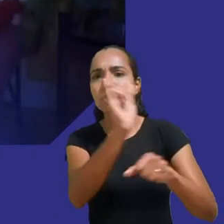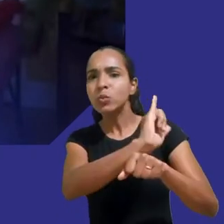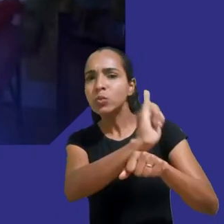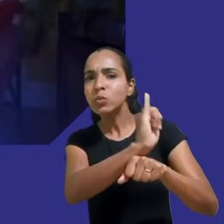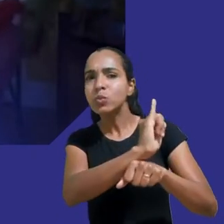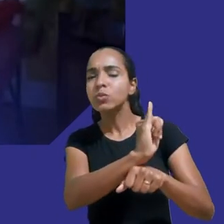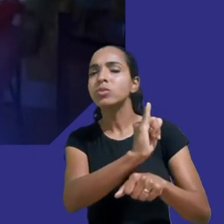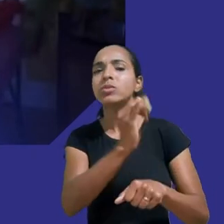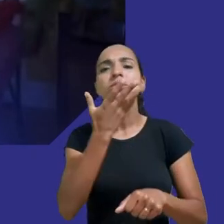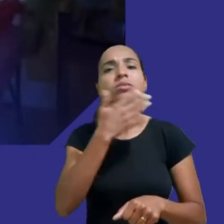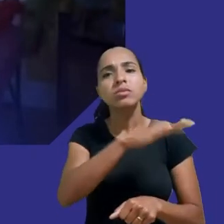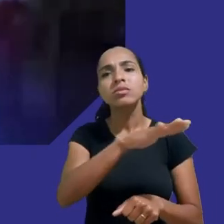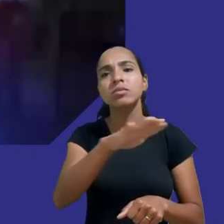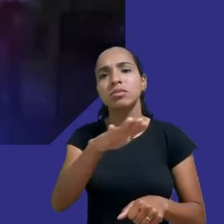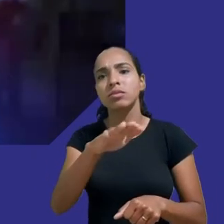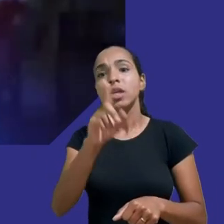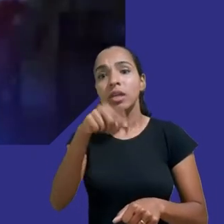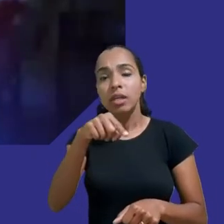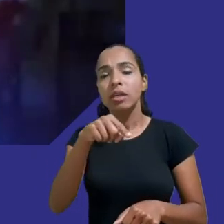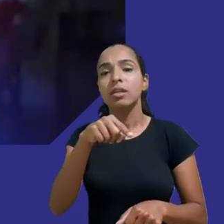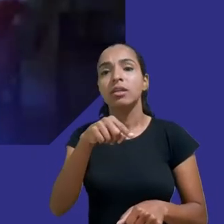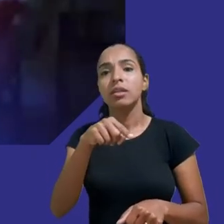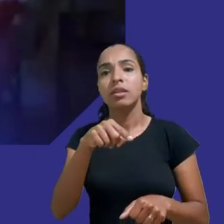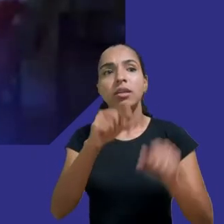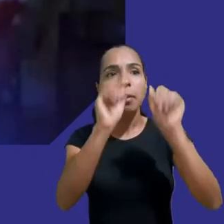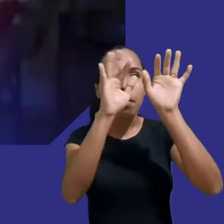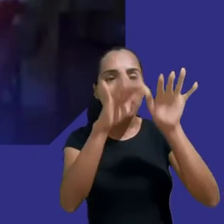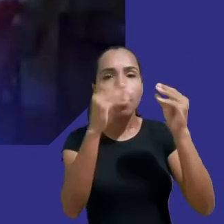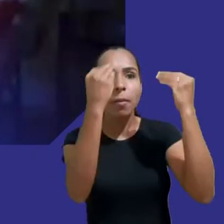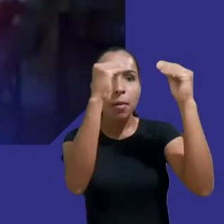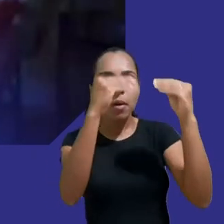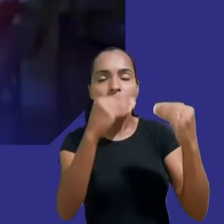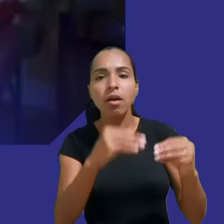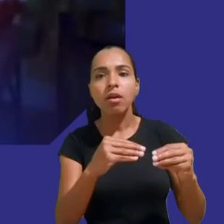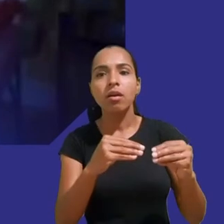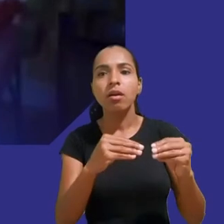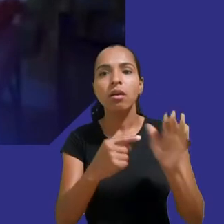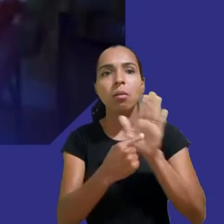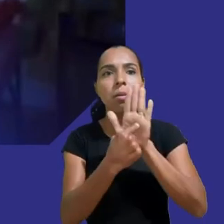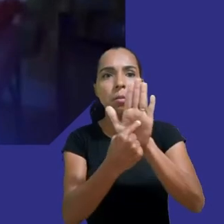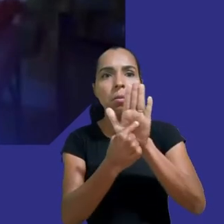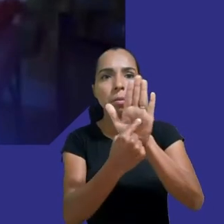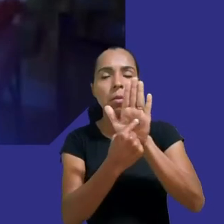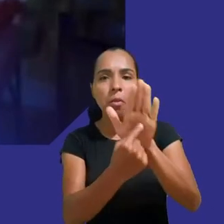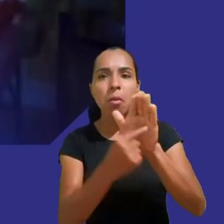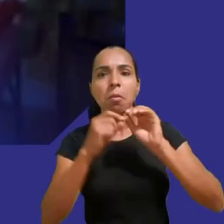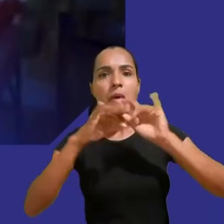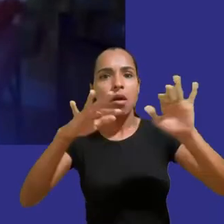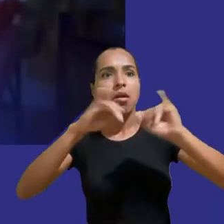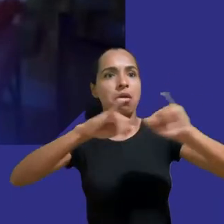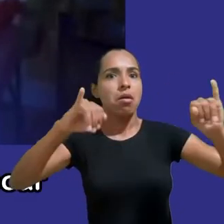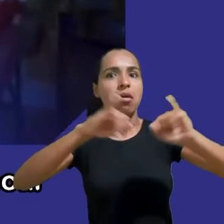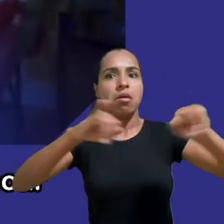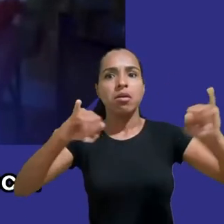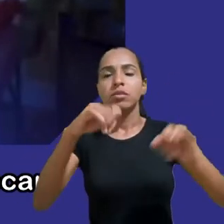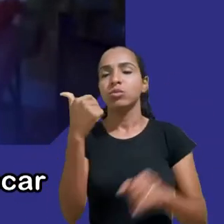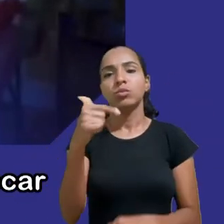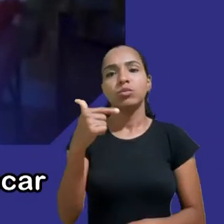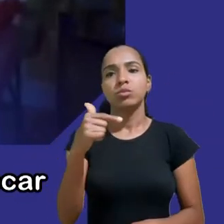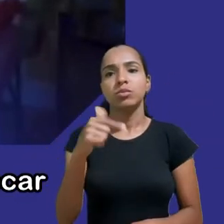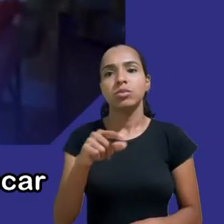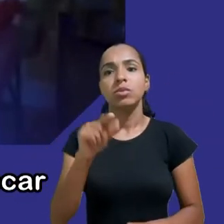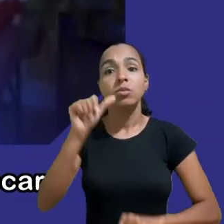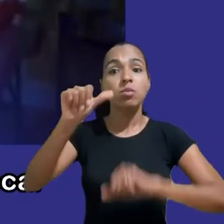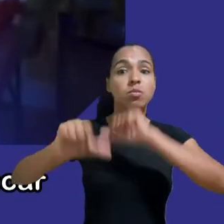that they are child directed there's no data collected from those kids and no behavioral advertising on those channels I'm curious